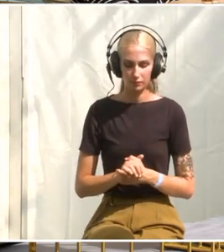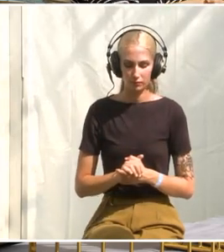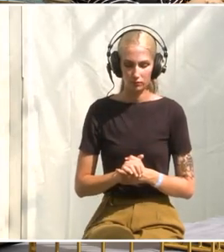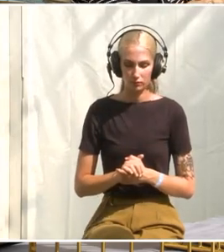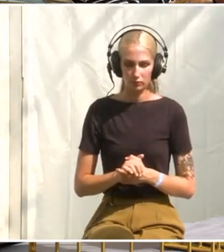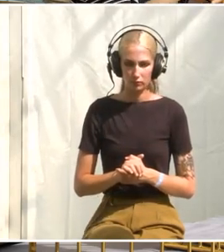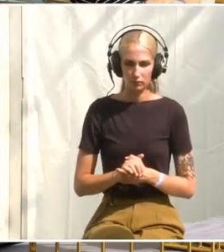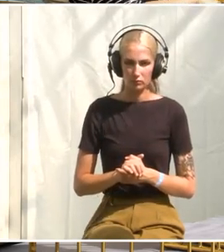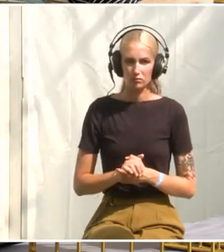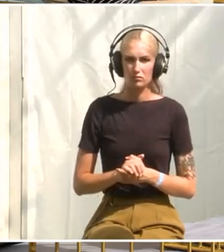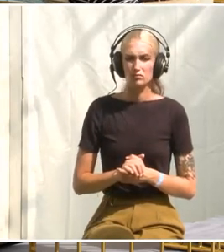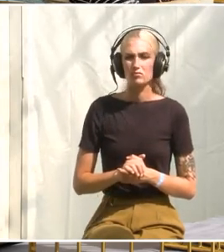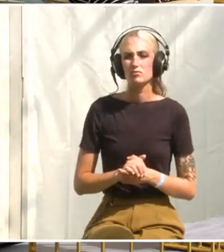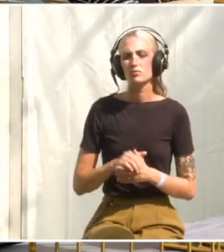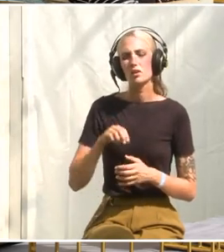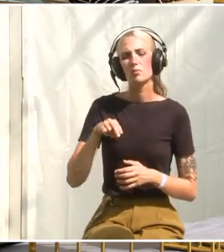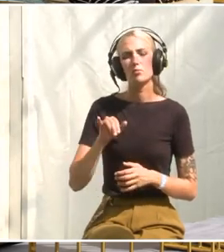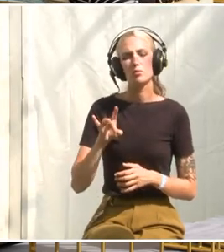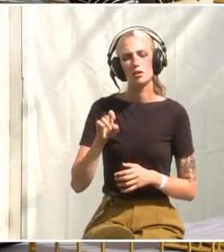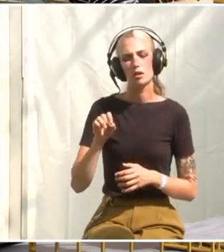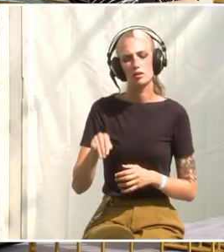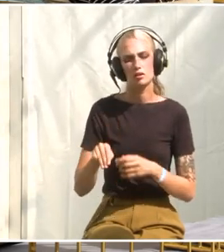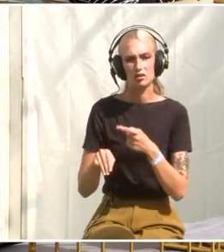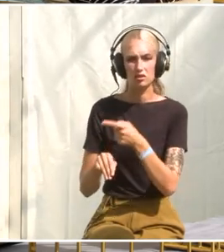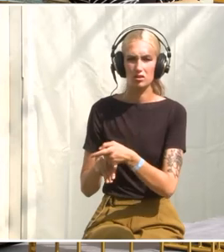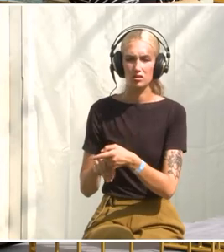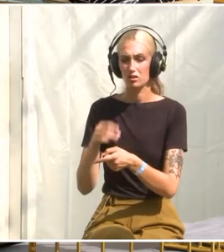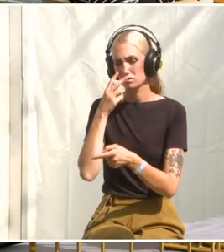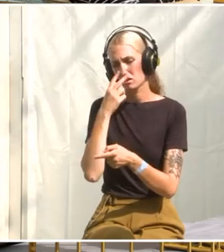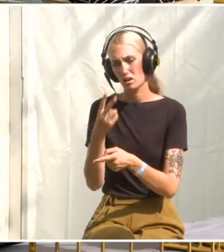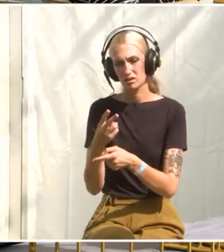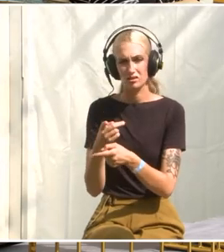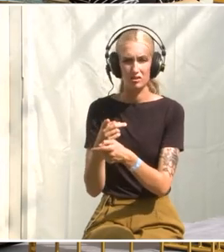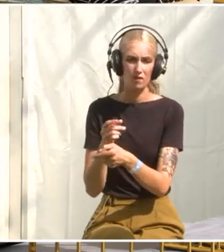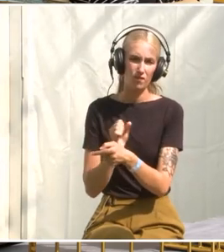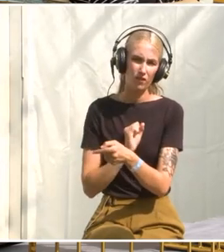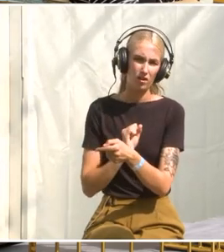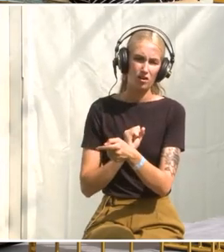around from Piret now. So, do you think are there a need or ways how to maybe